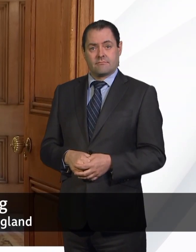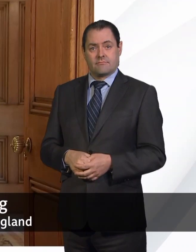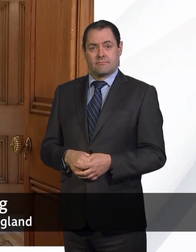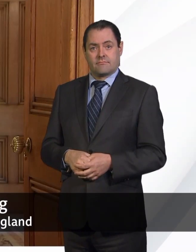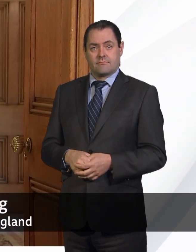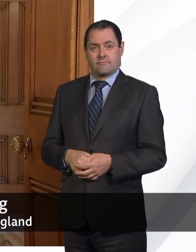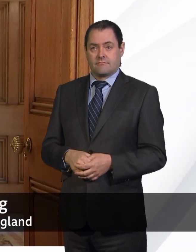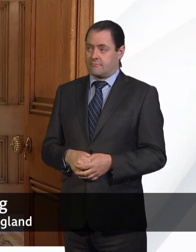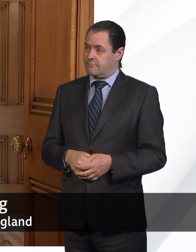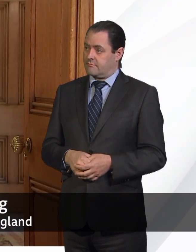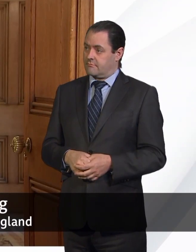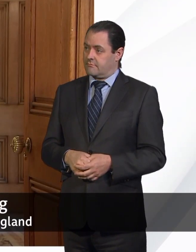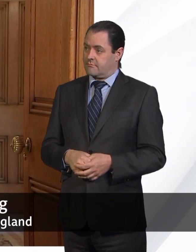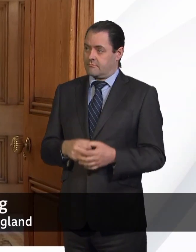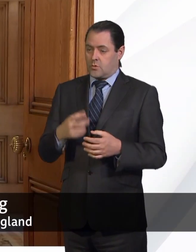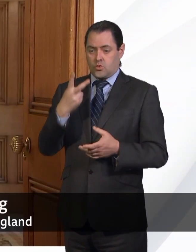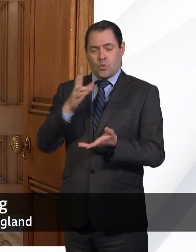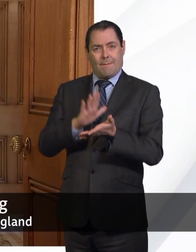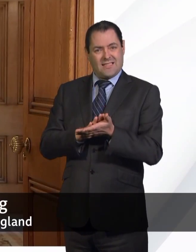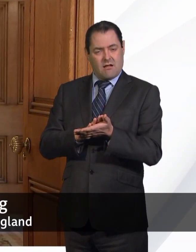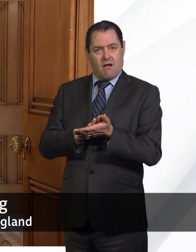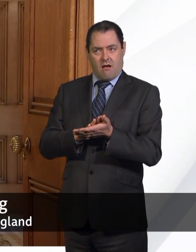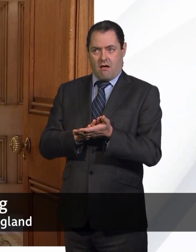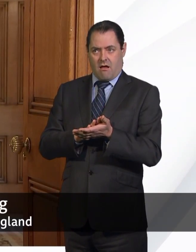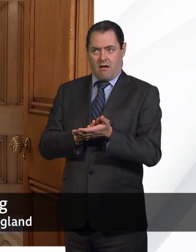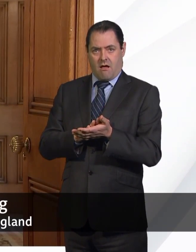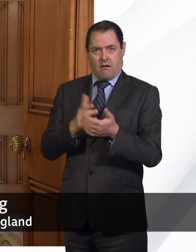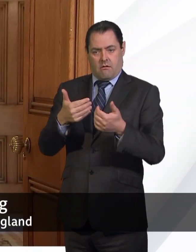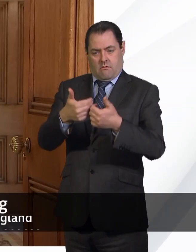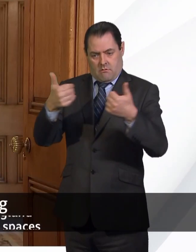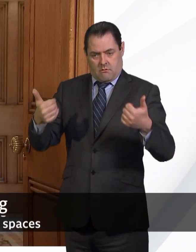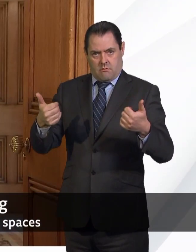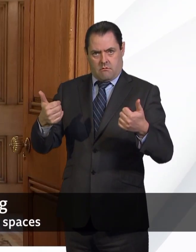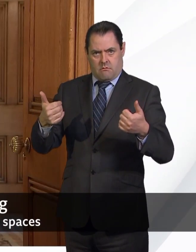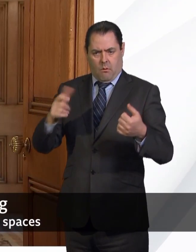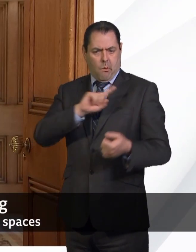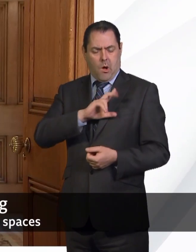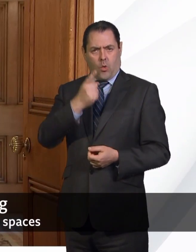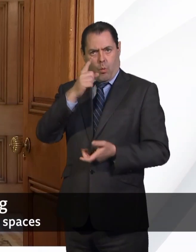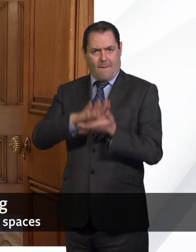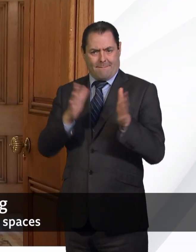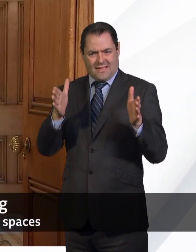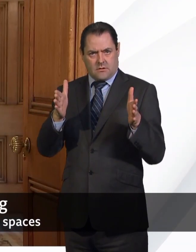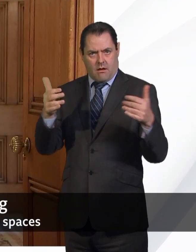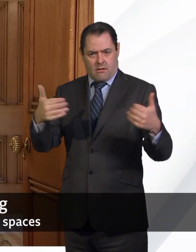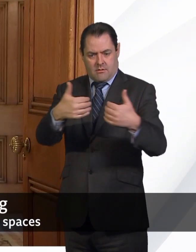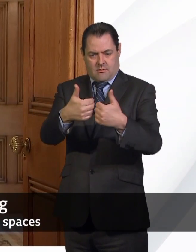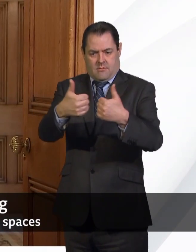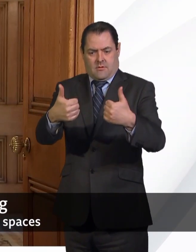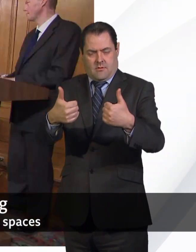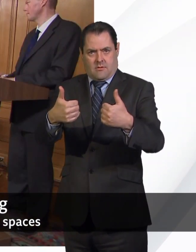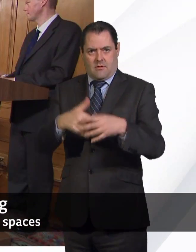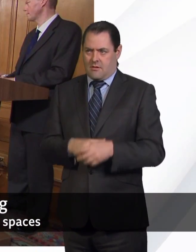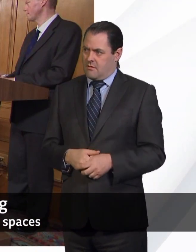the social distancing distance and whether it should be 2 metres or